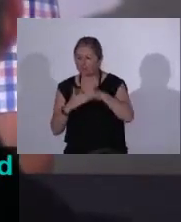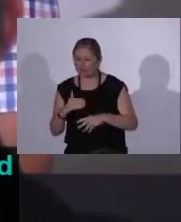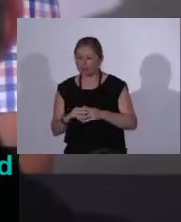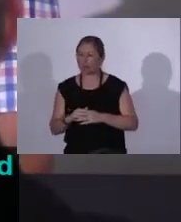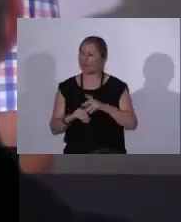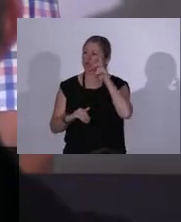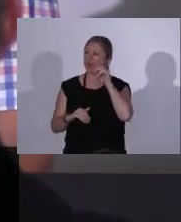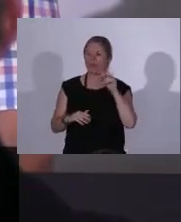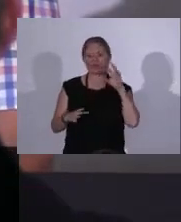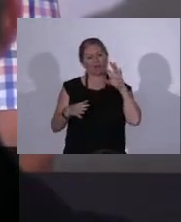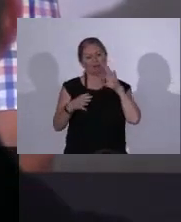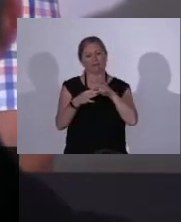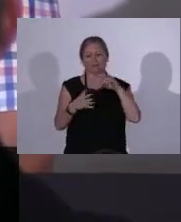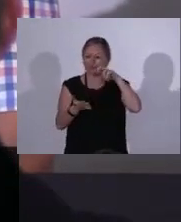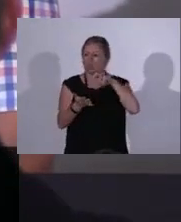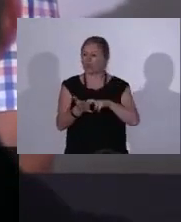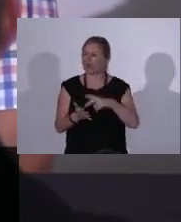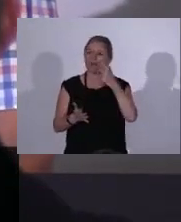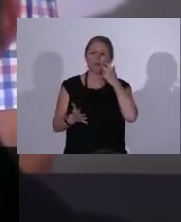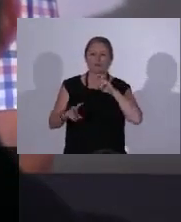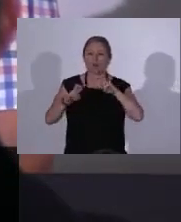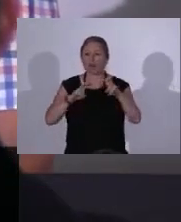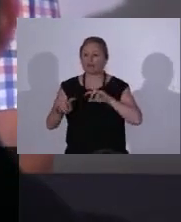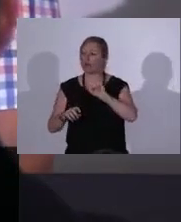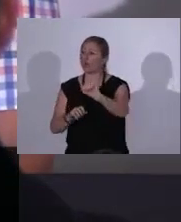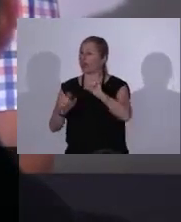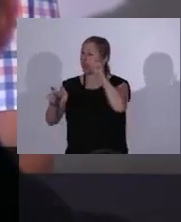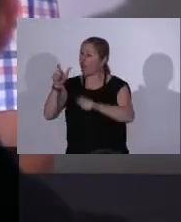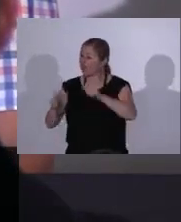or find activities for their clients and all of that.